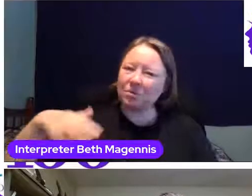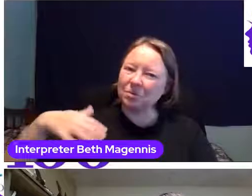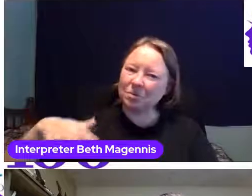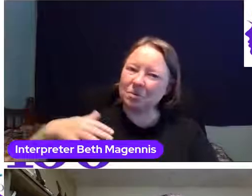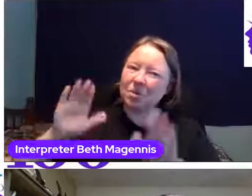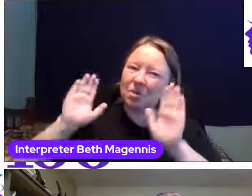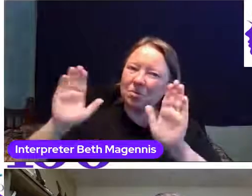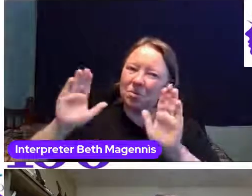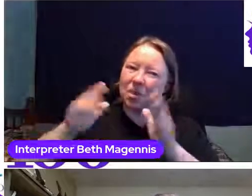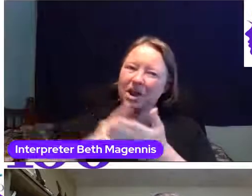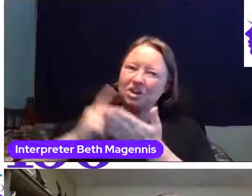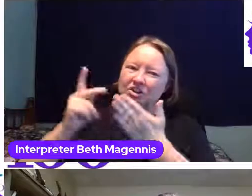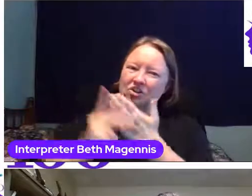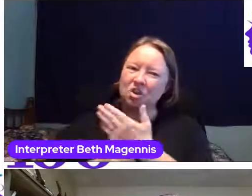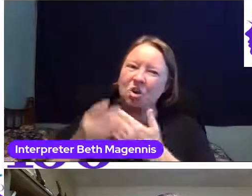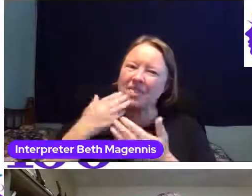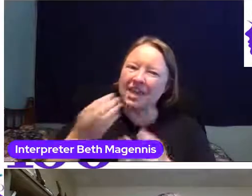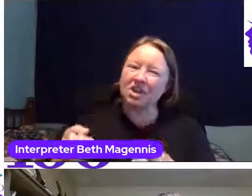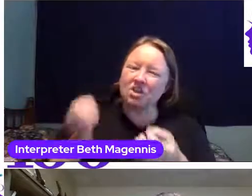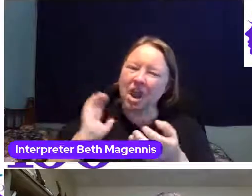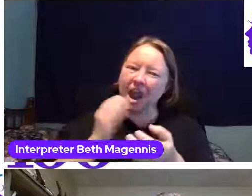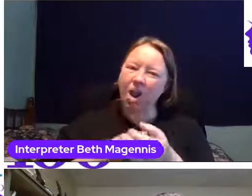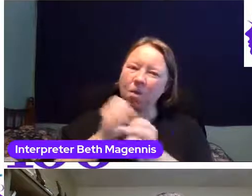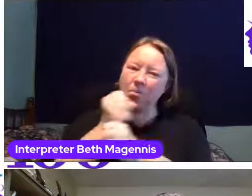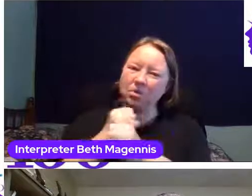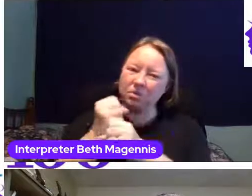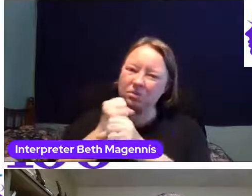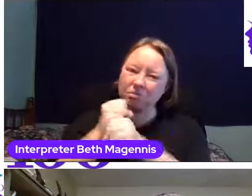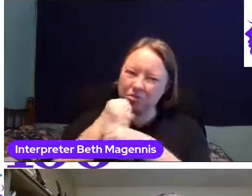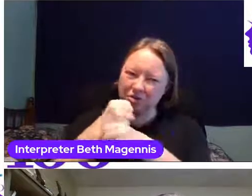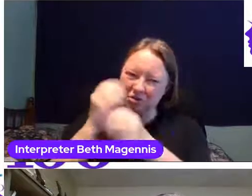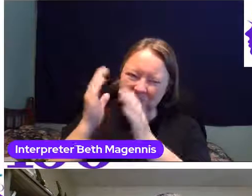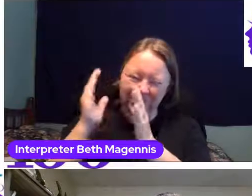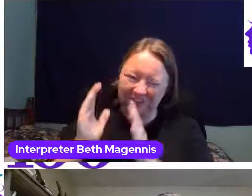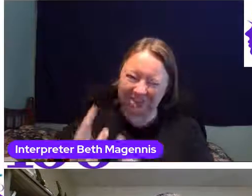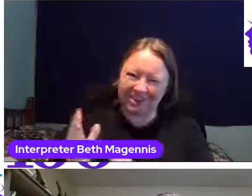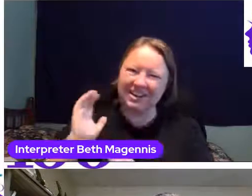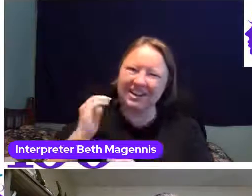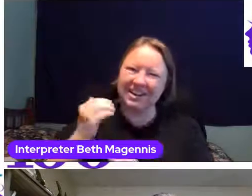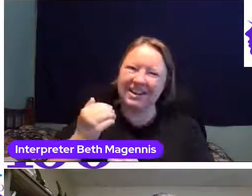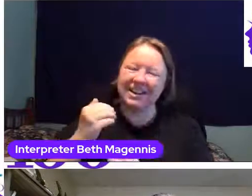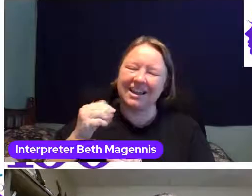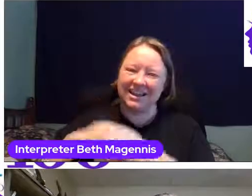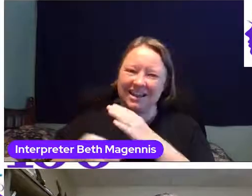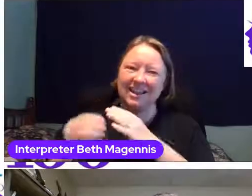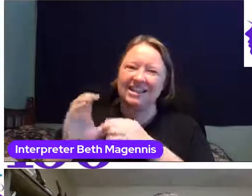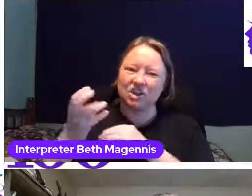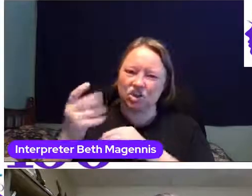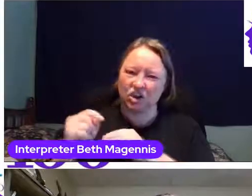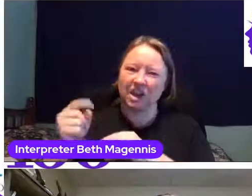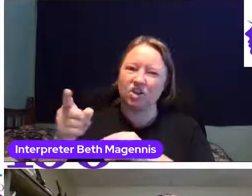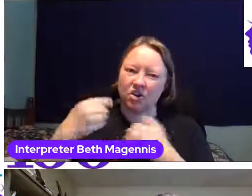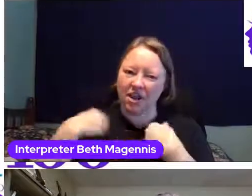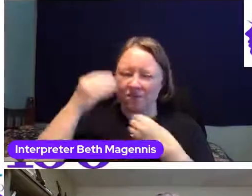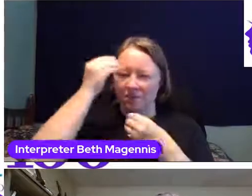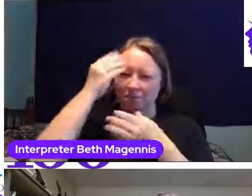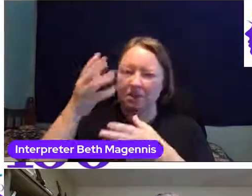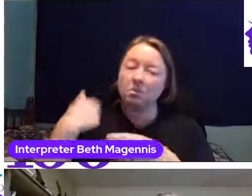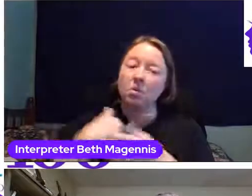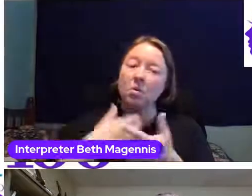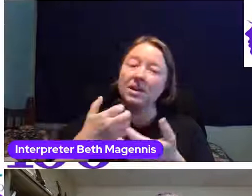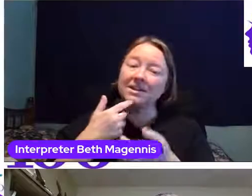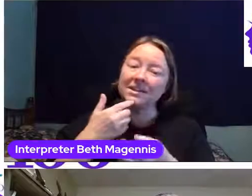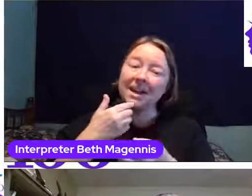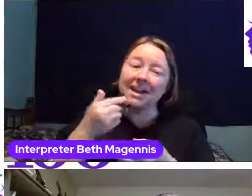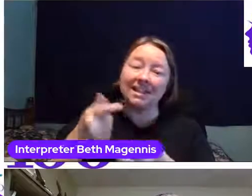a great show. Thank you so much to our producer. And in the chat, you have the information. But we want to say